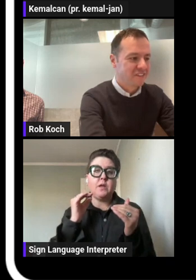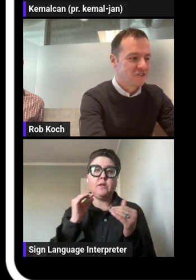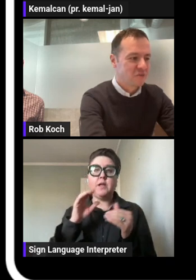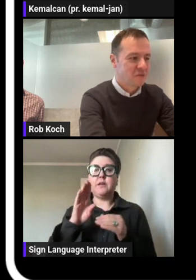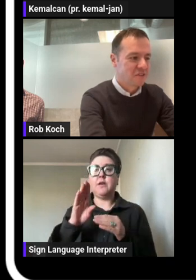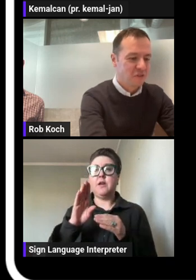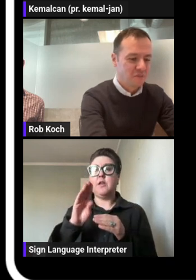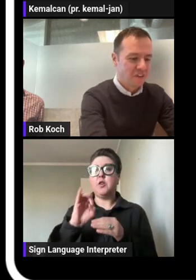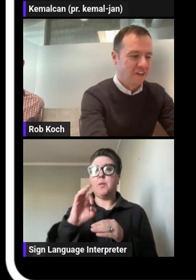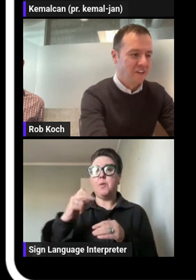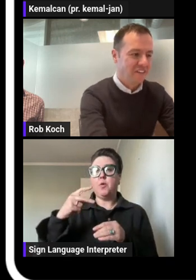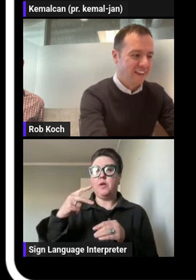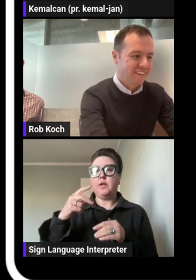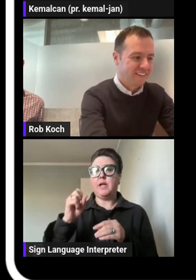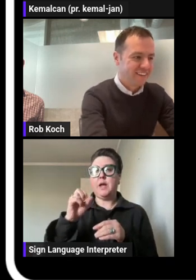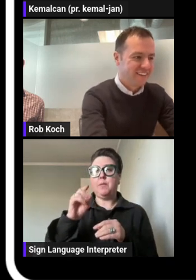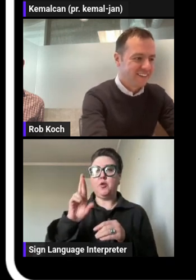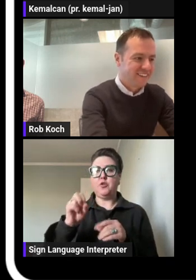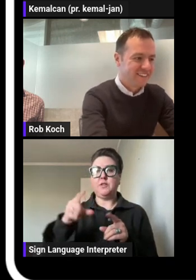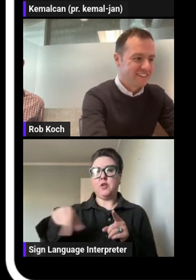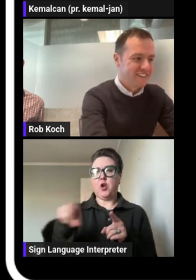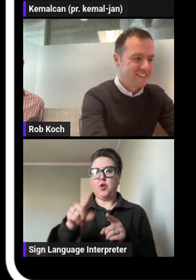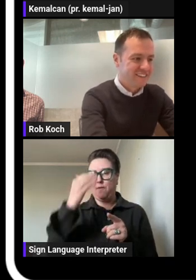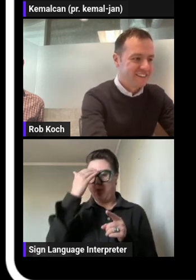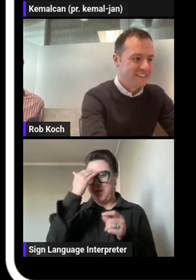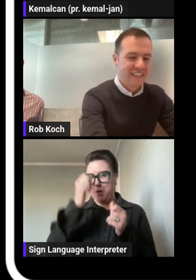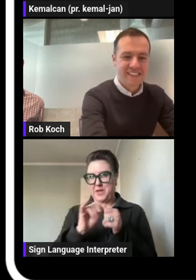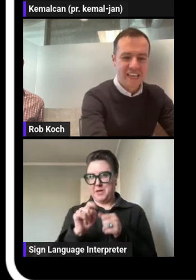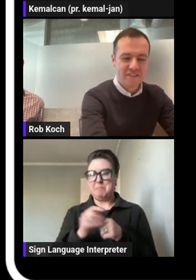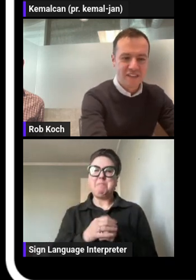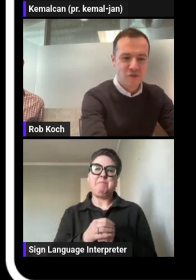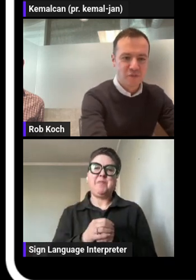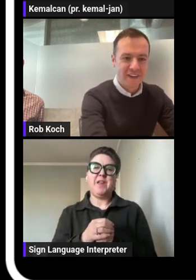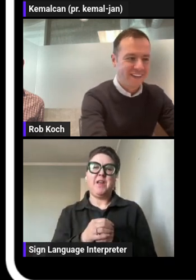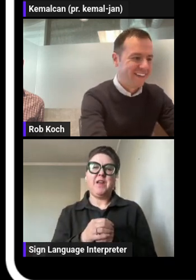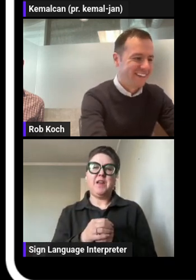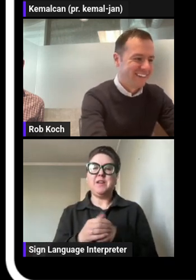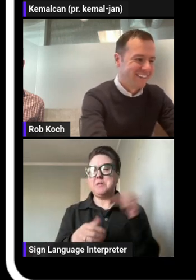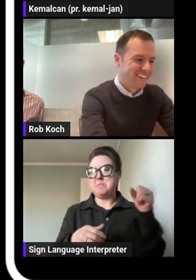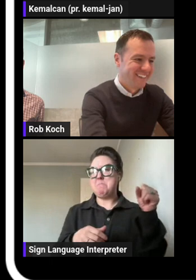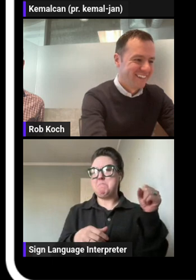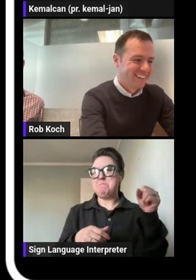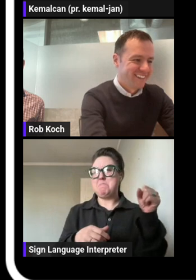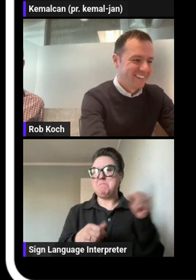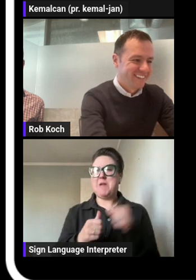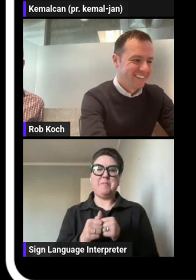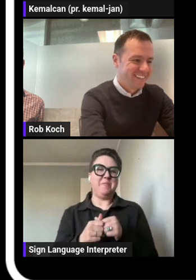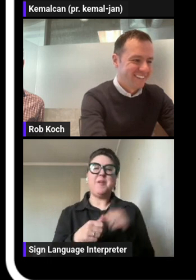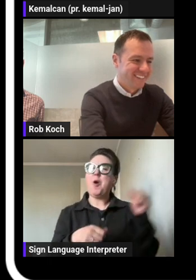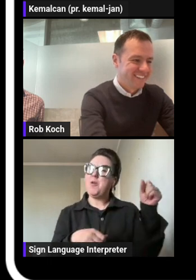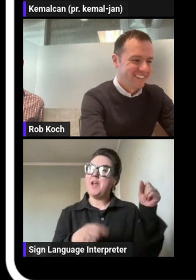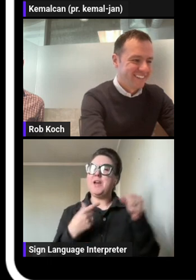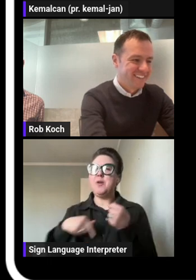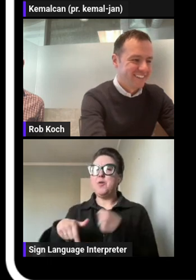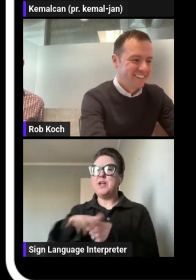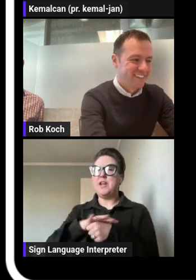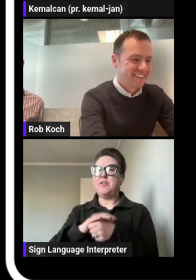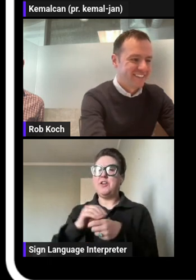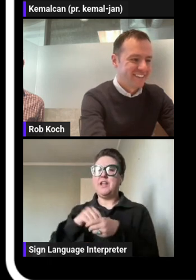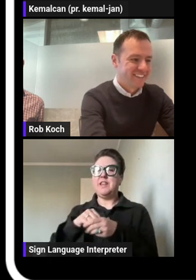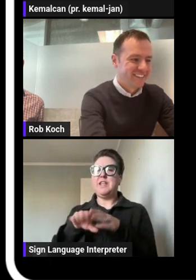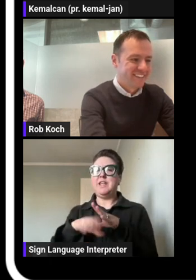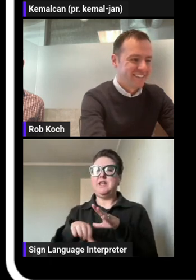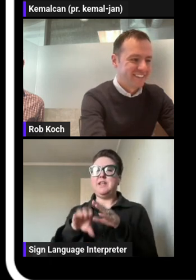familiar with Jupyter Notebook and all of that. That's safe to assume, right? Oh yeah, we covered in the Gen Essentials. They're